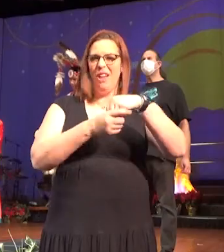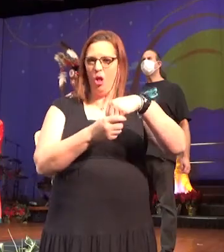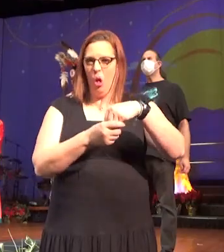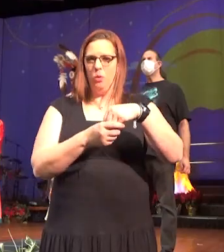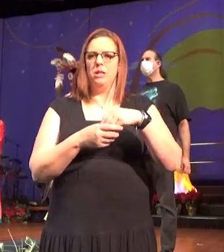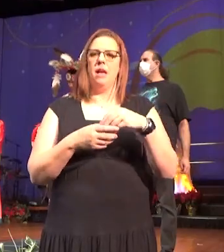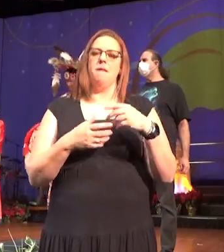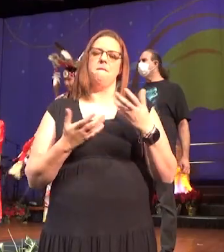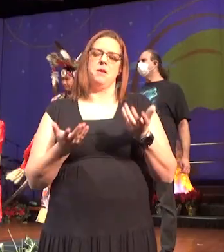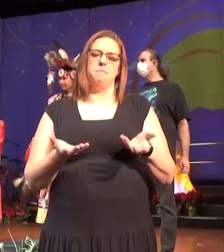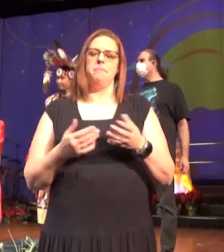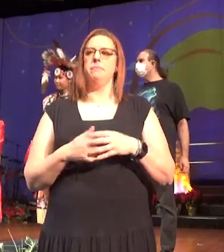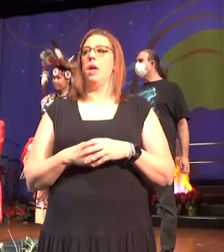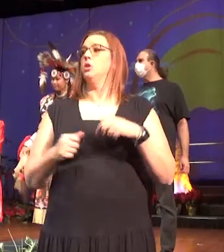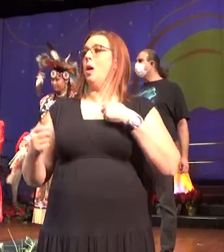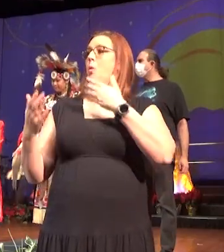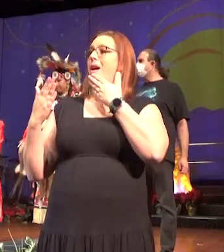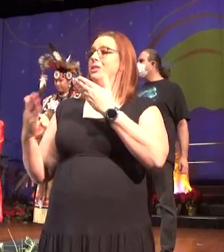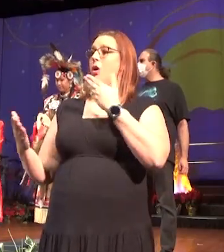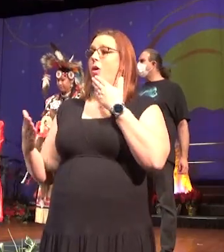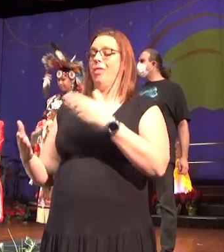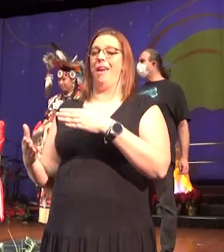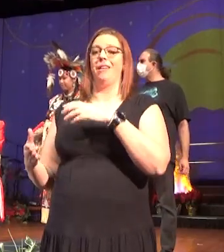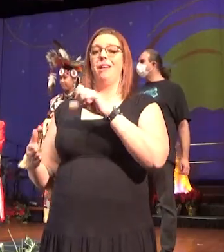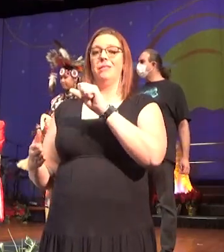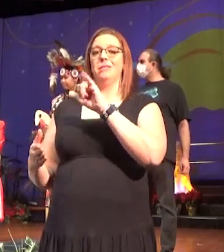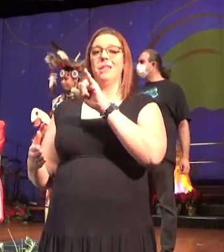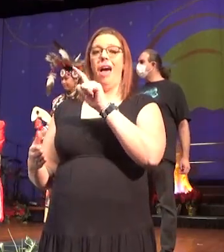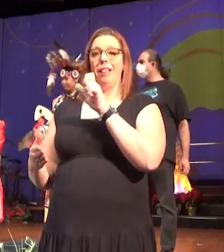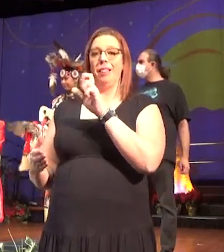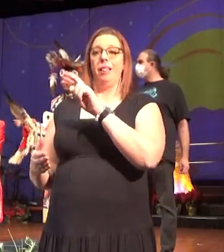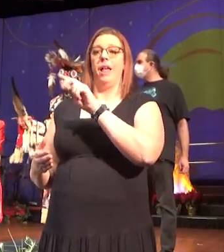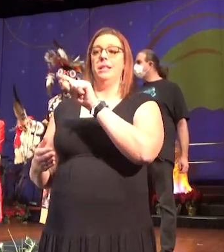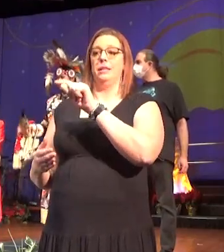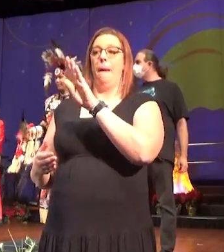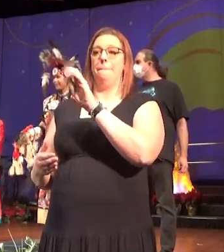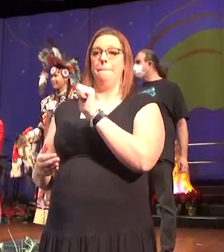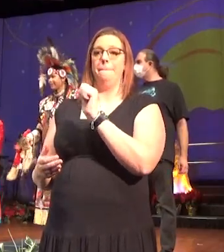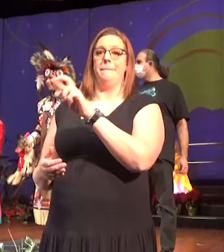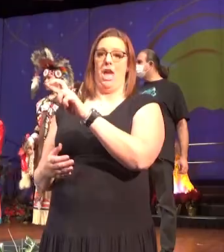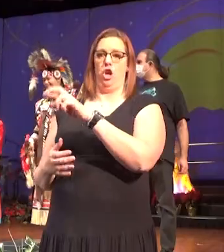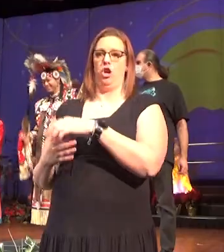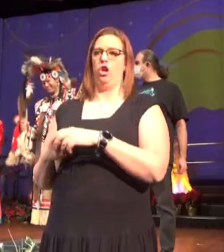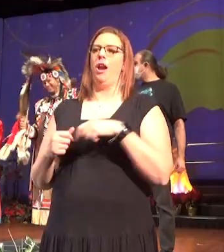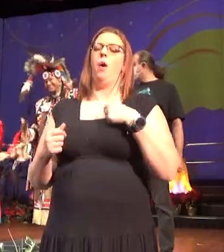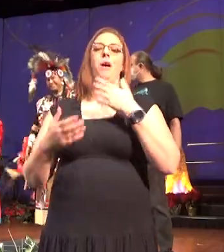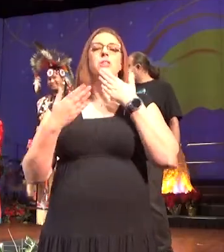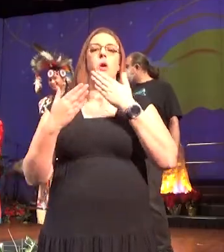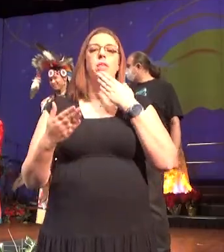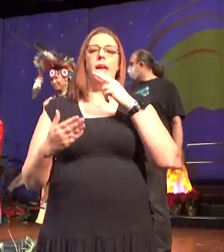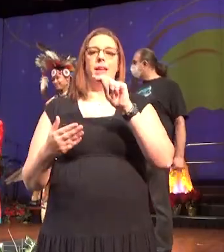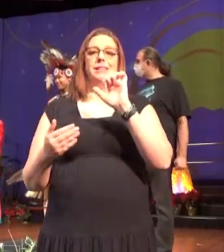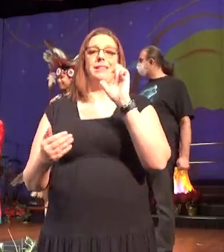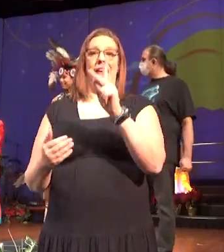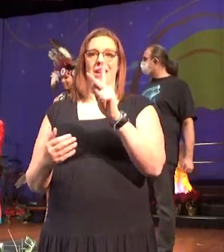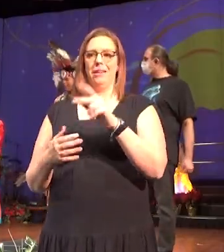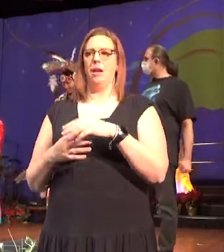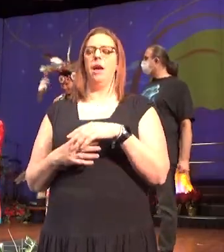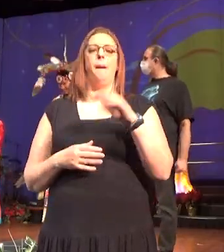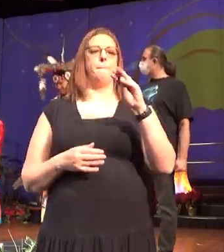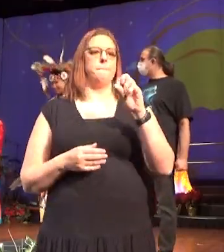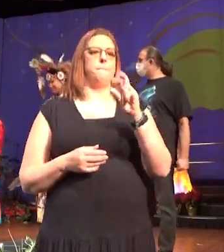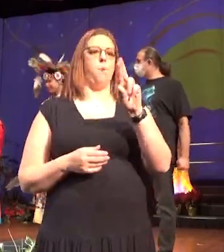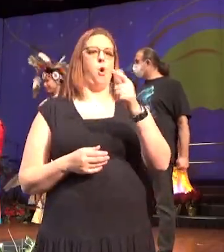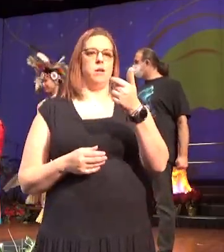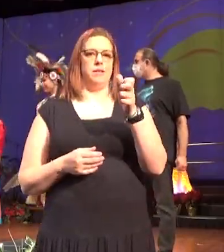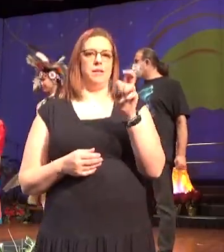to thank Silent Bear, and I want to thank Nick, right, and